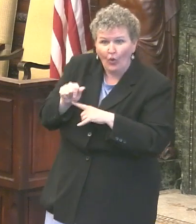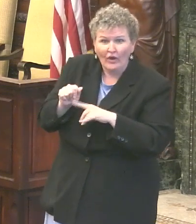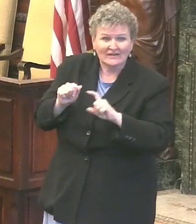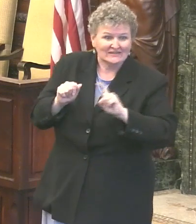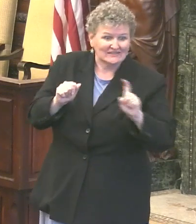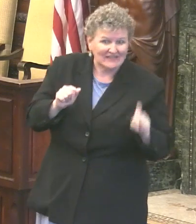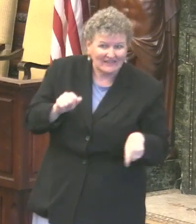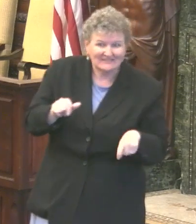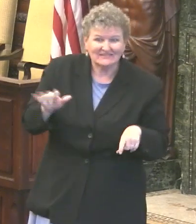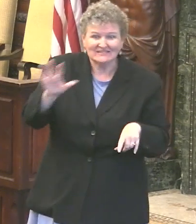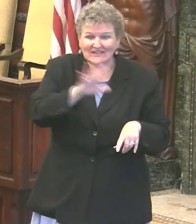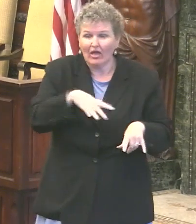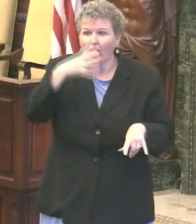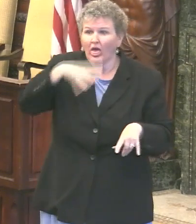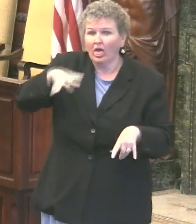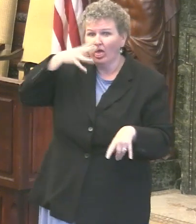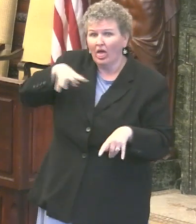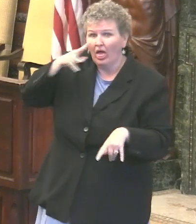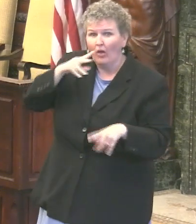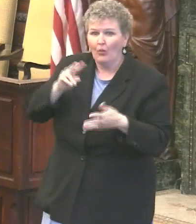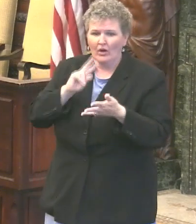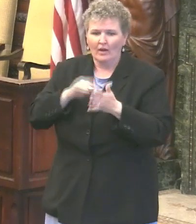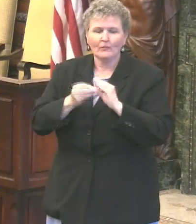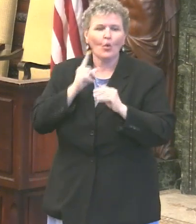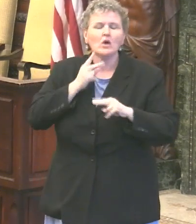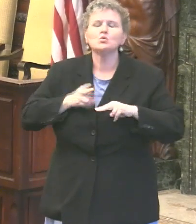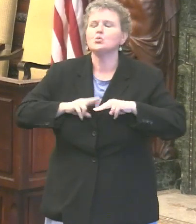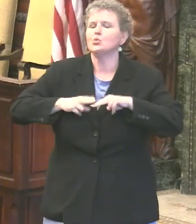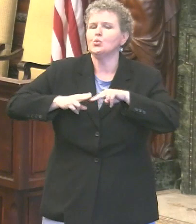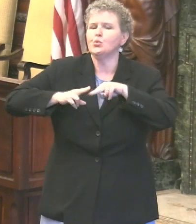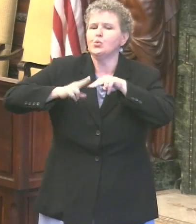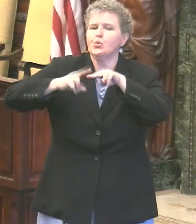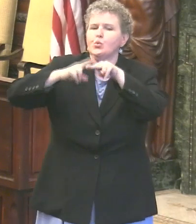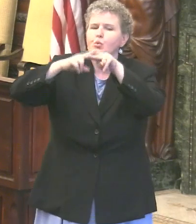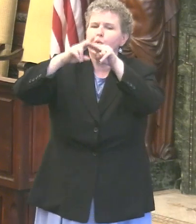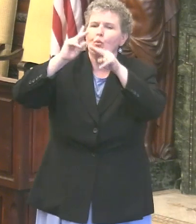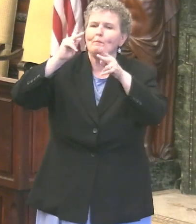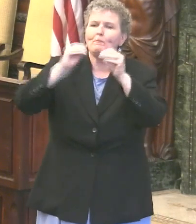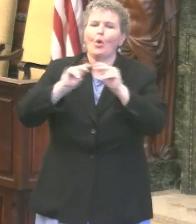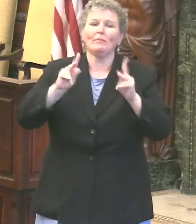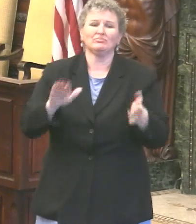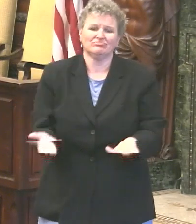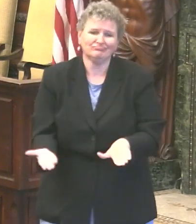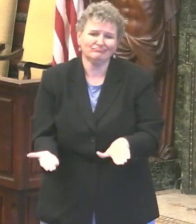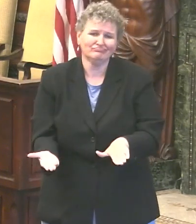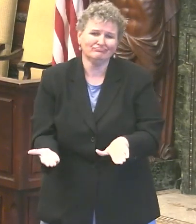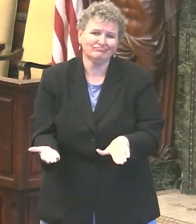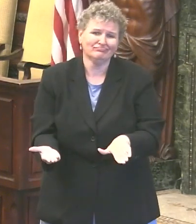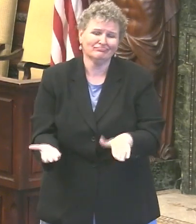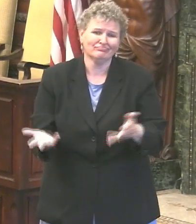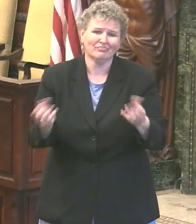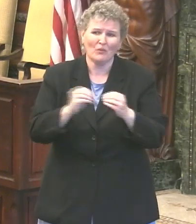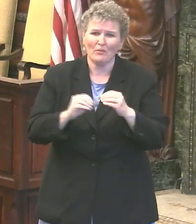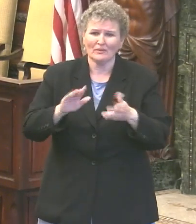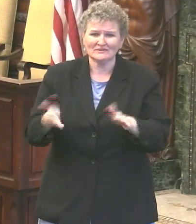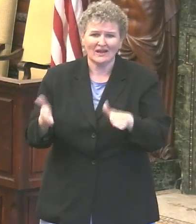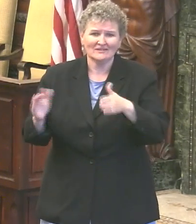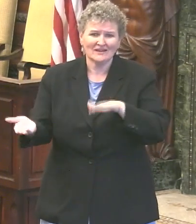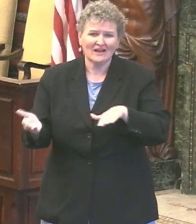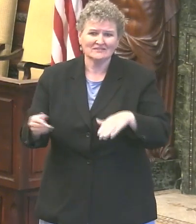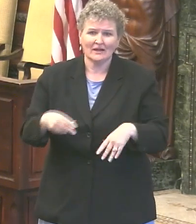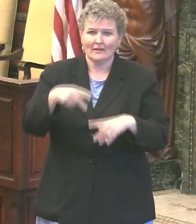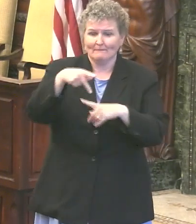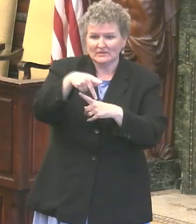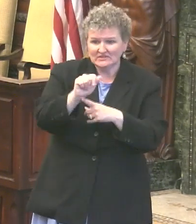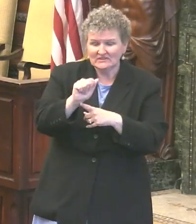have happen here in Philadelphia. So what we're trying to do here in Philadelphia, across the rest of the state, across the country at this point, is to seek a